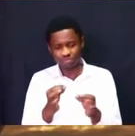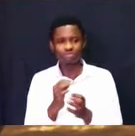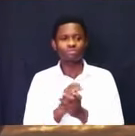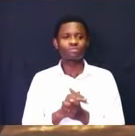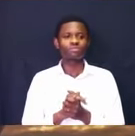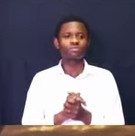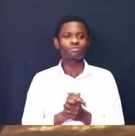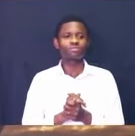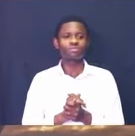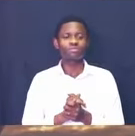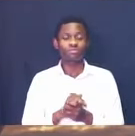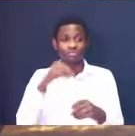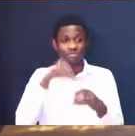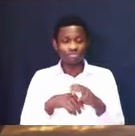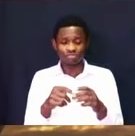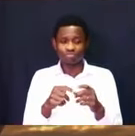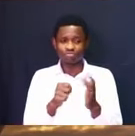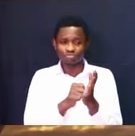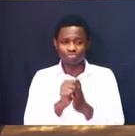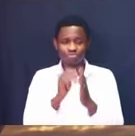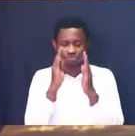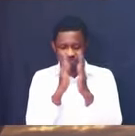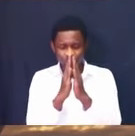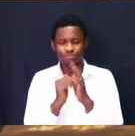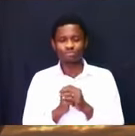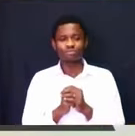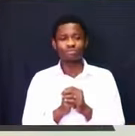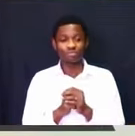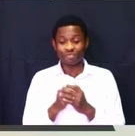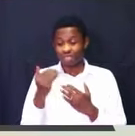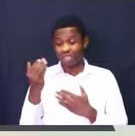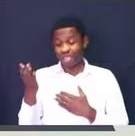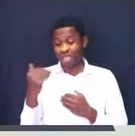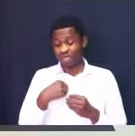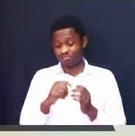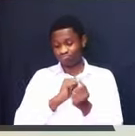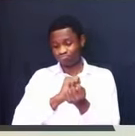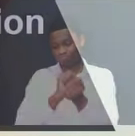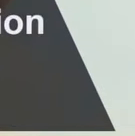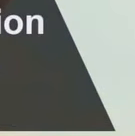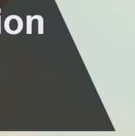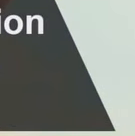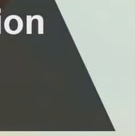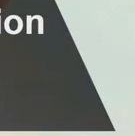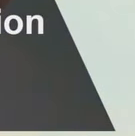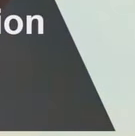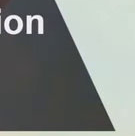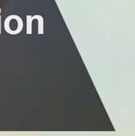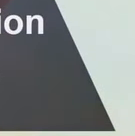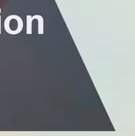molding. In real prayer, there is transformation of the